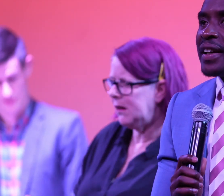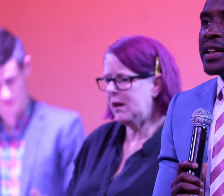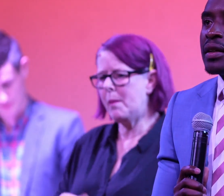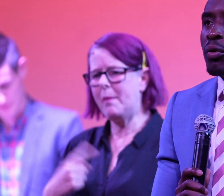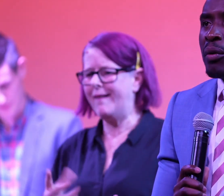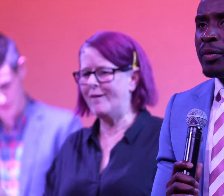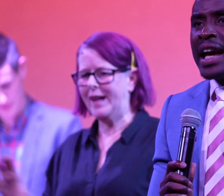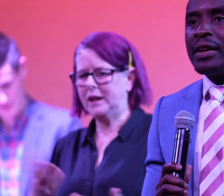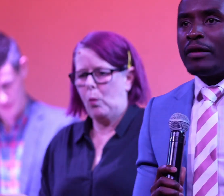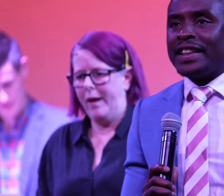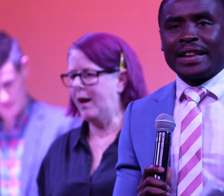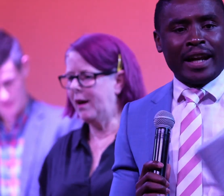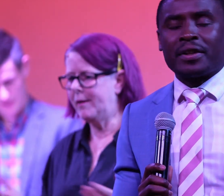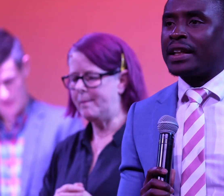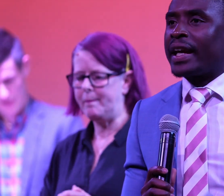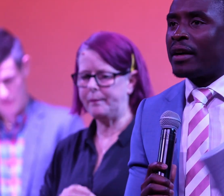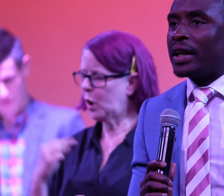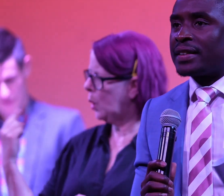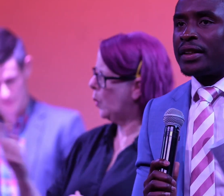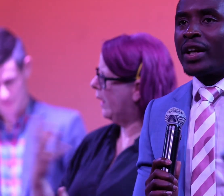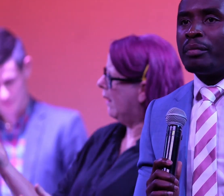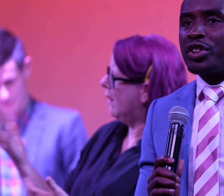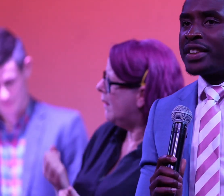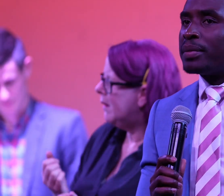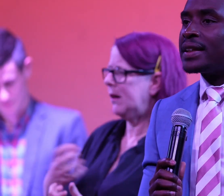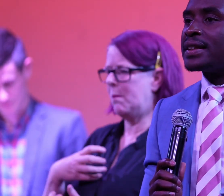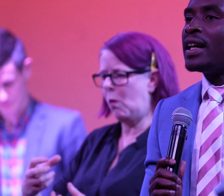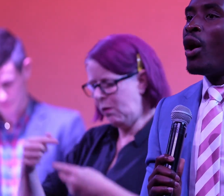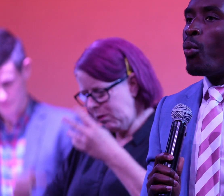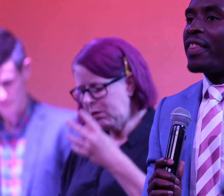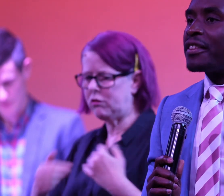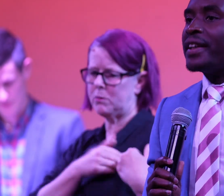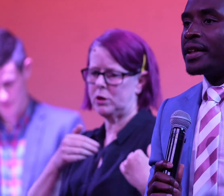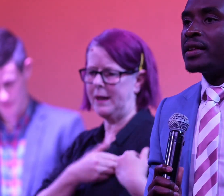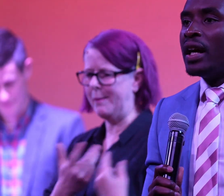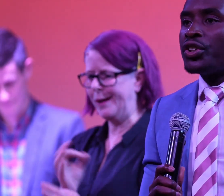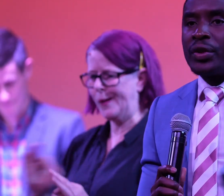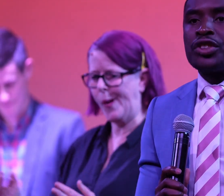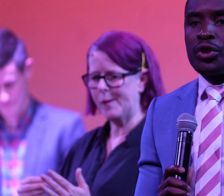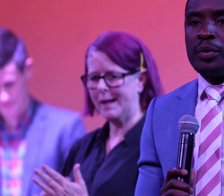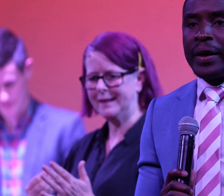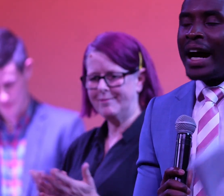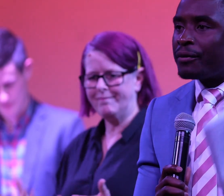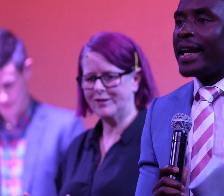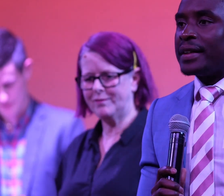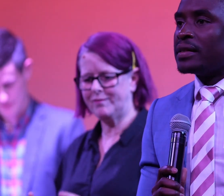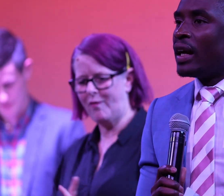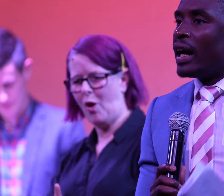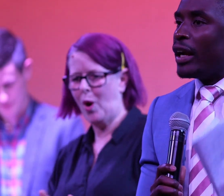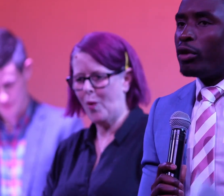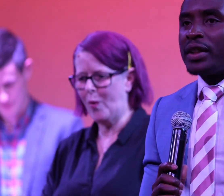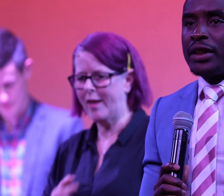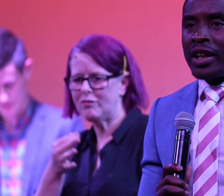with no funding. What we've been having is inheriting central government responsibilities without funding. So that's what we should be doing,